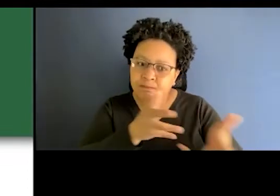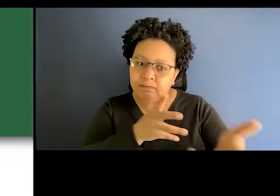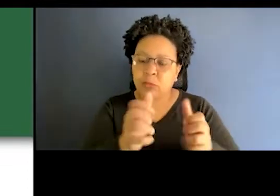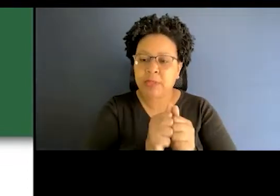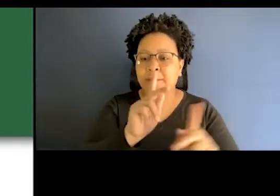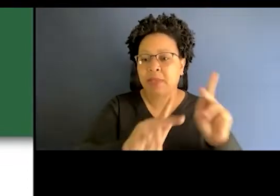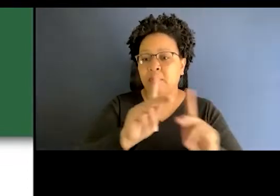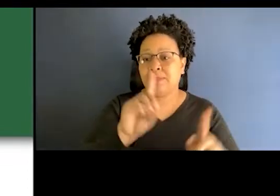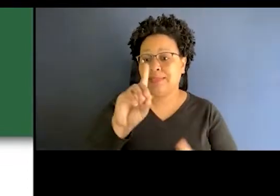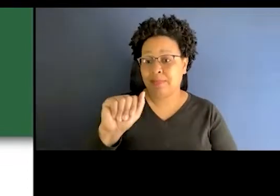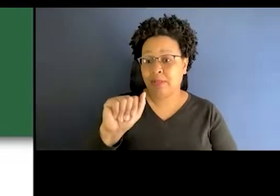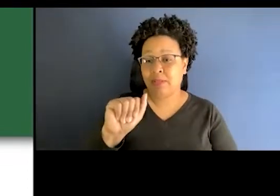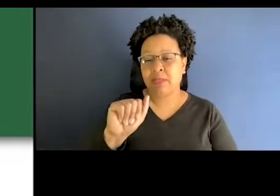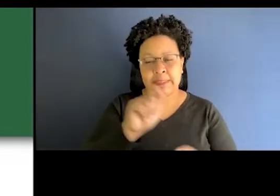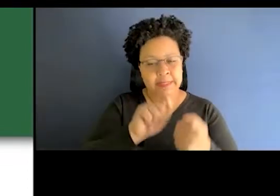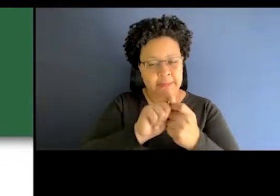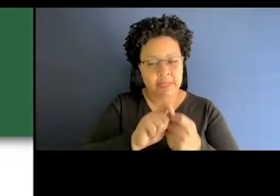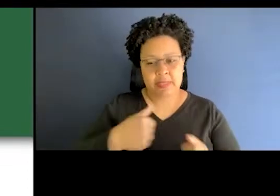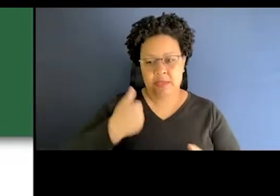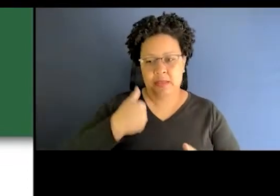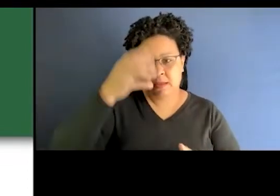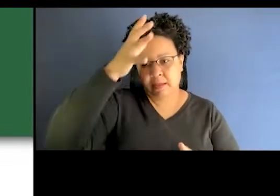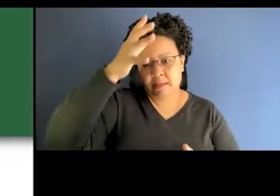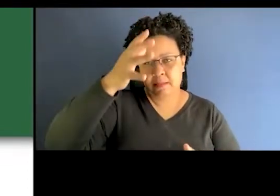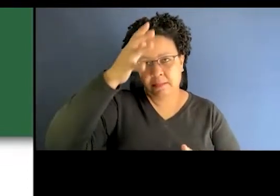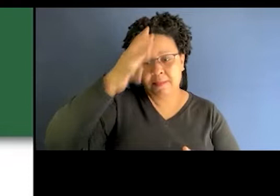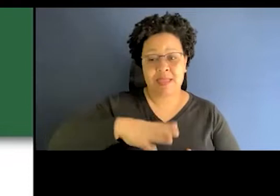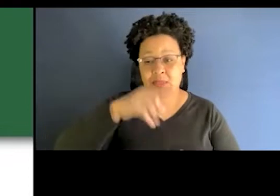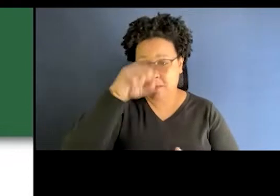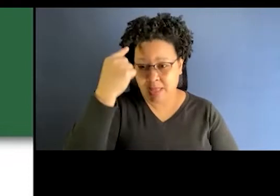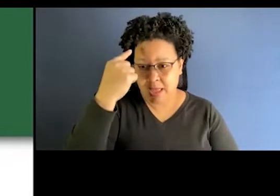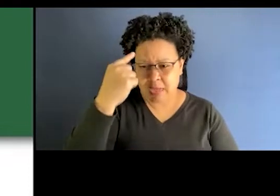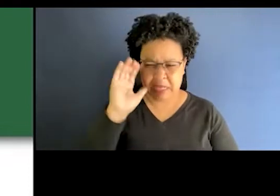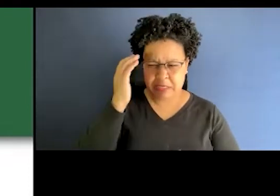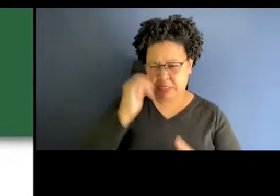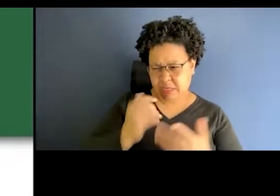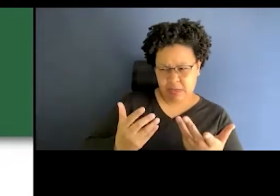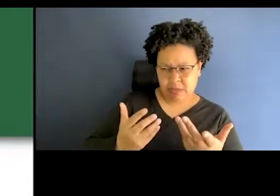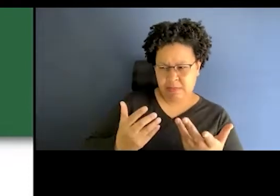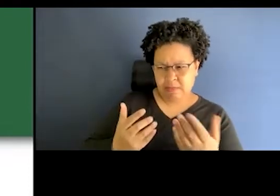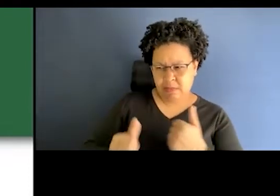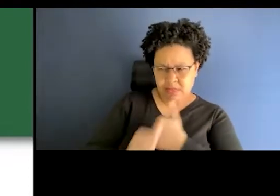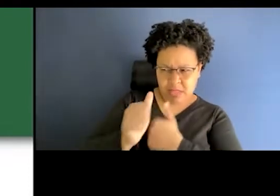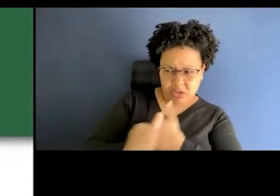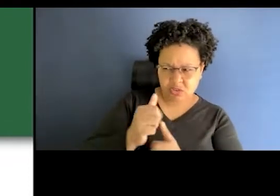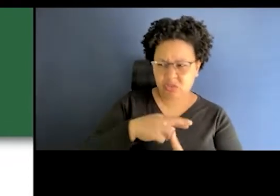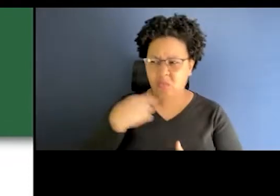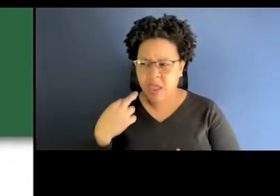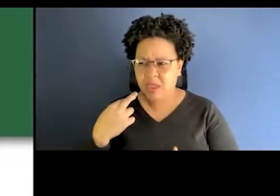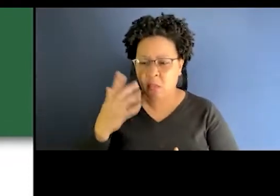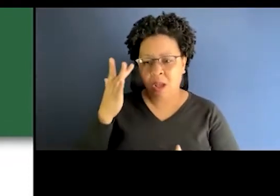preferably young Black men who happen to somehow be a threat because of their size and their skin